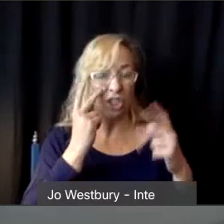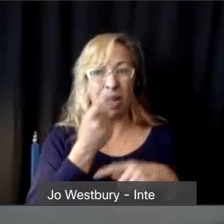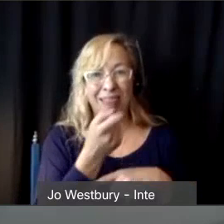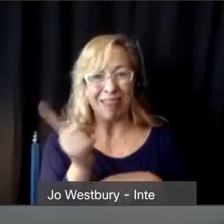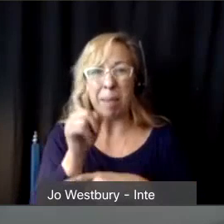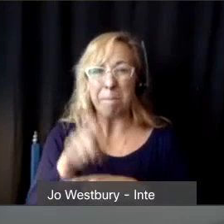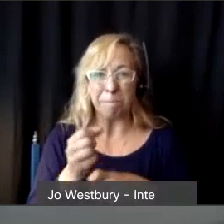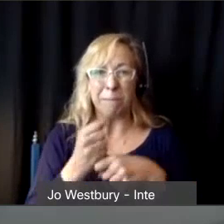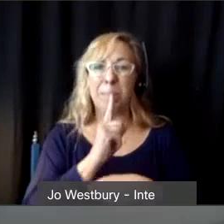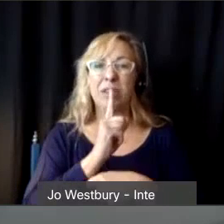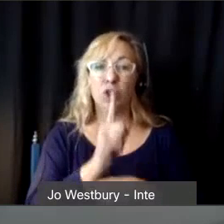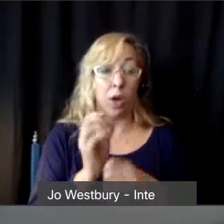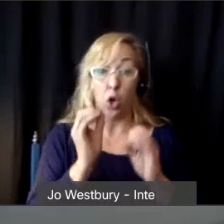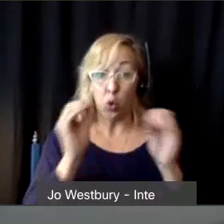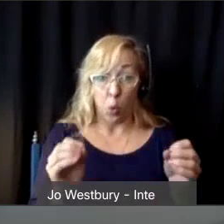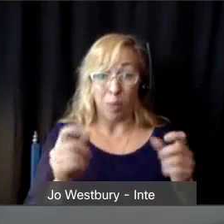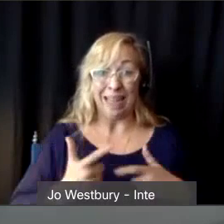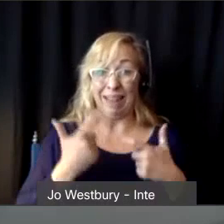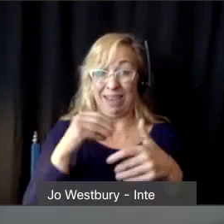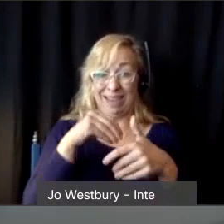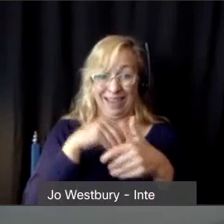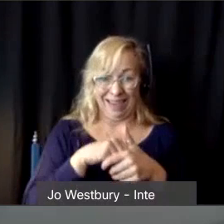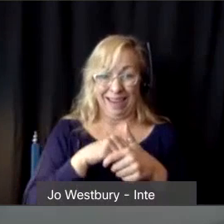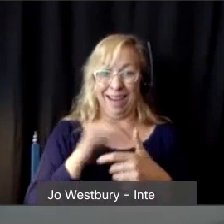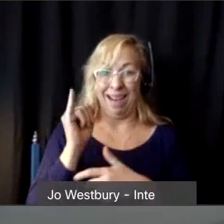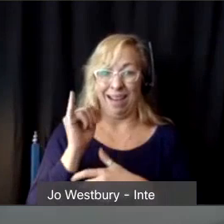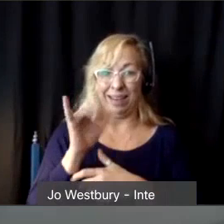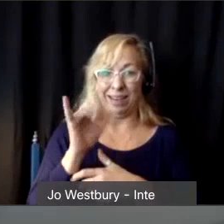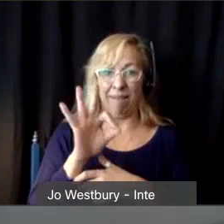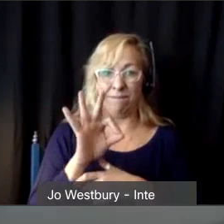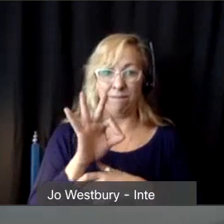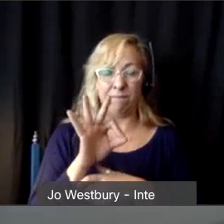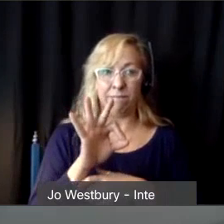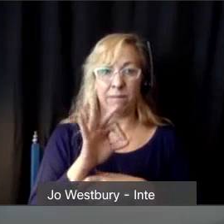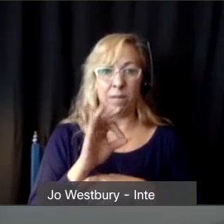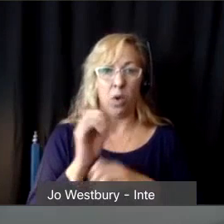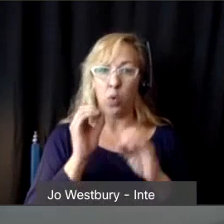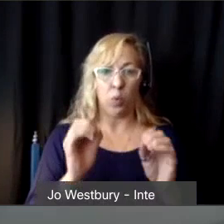no one who lives at the ICF at that time currently has